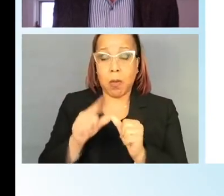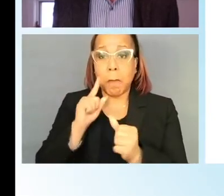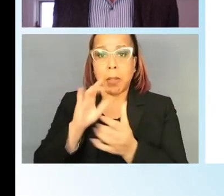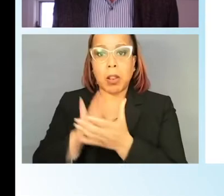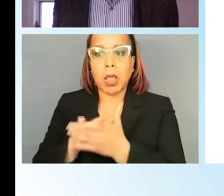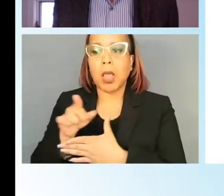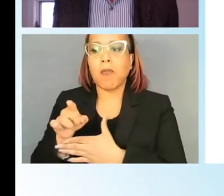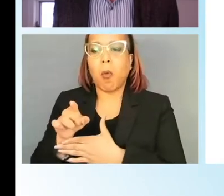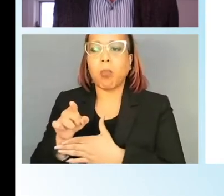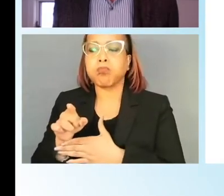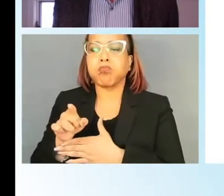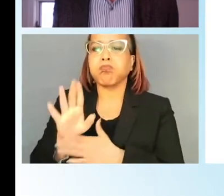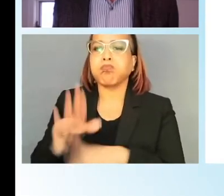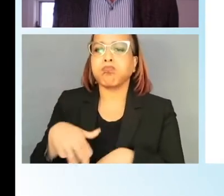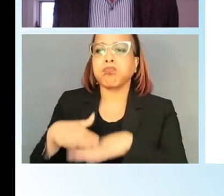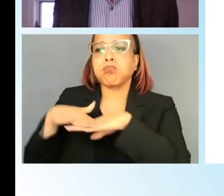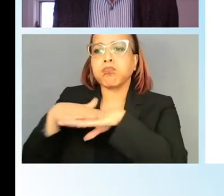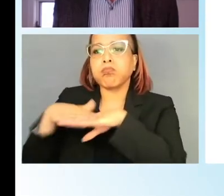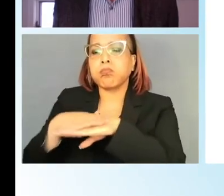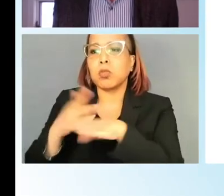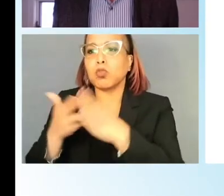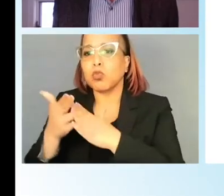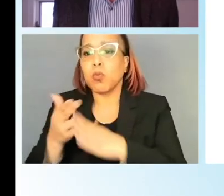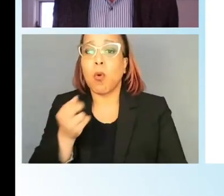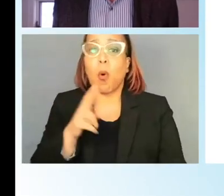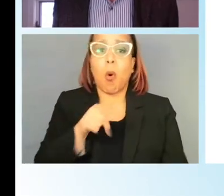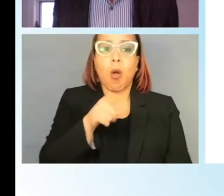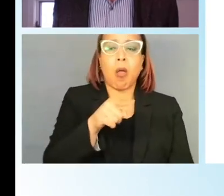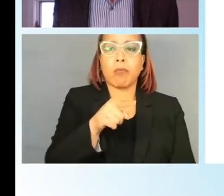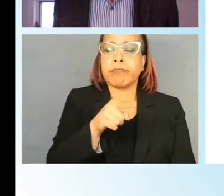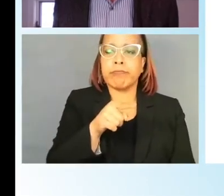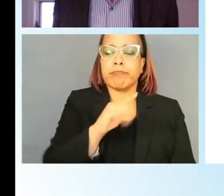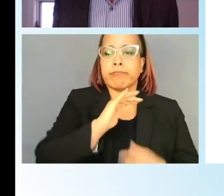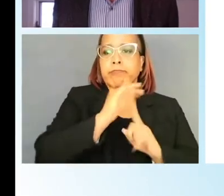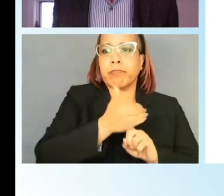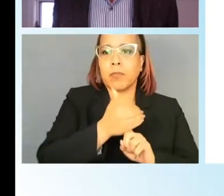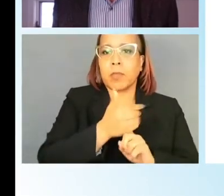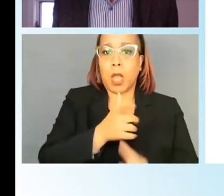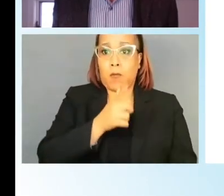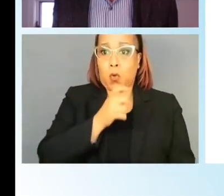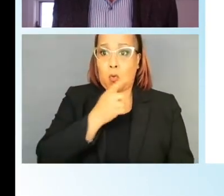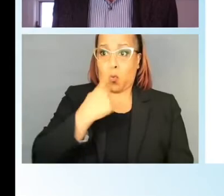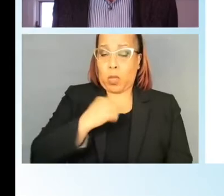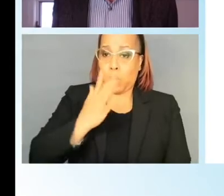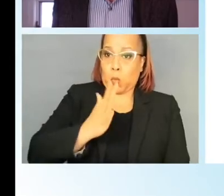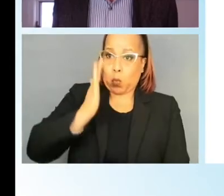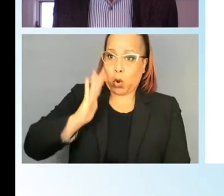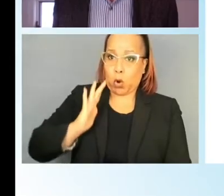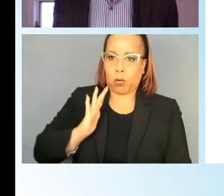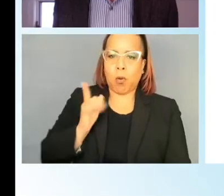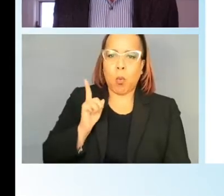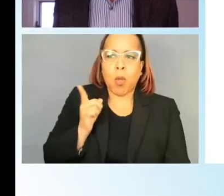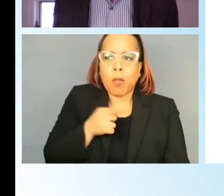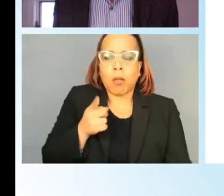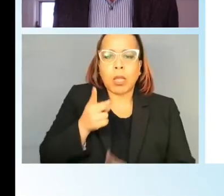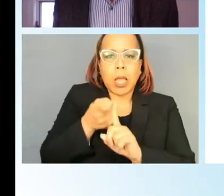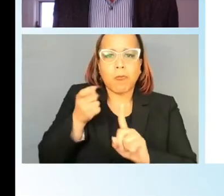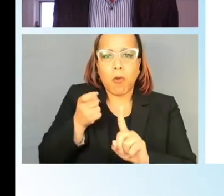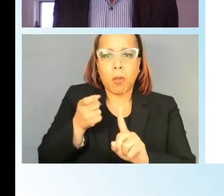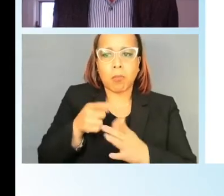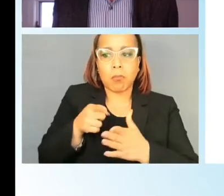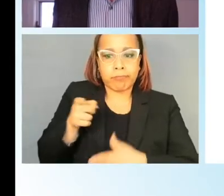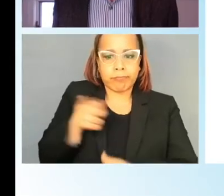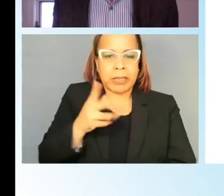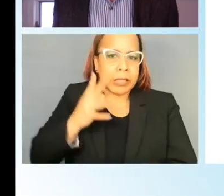if we continue to believe in outright misrepresentations of who we were and where we came from and what we've